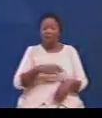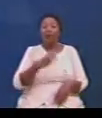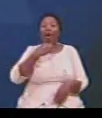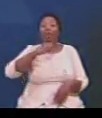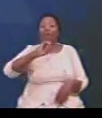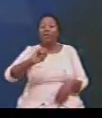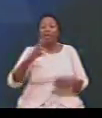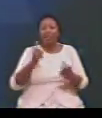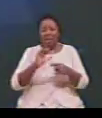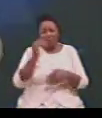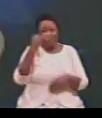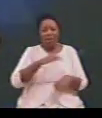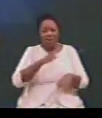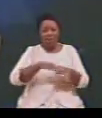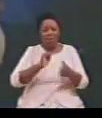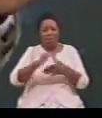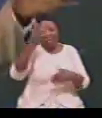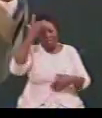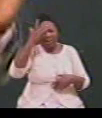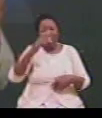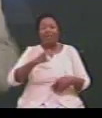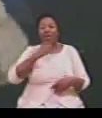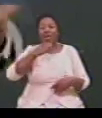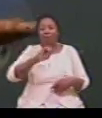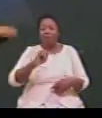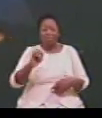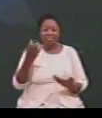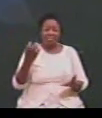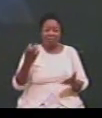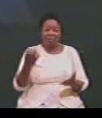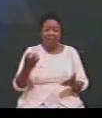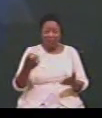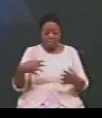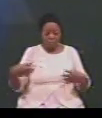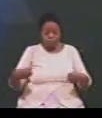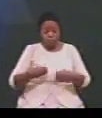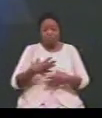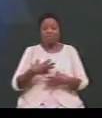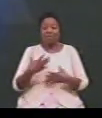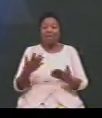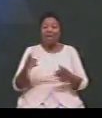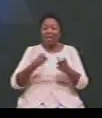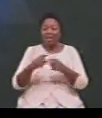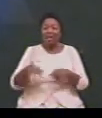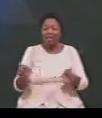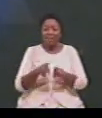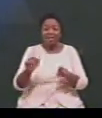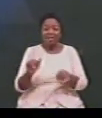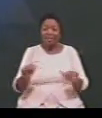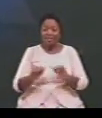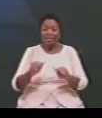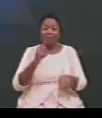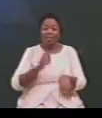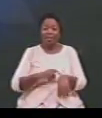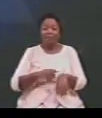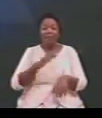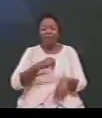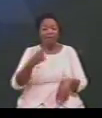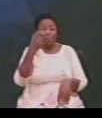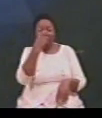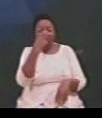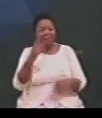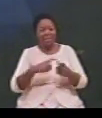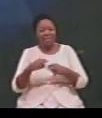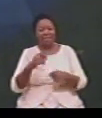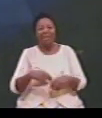That's why they call that disease elephantiasis. And at the same time, he was blind. And so I said, now